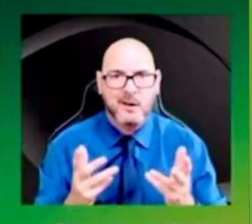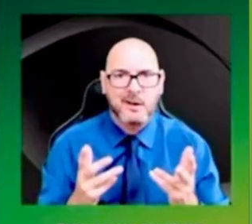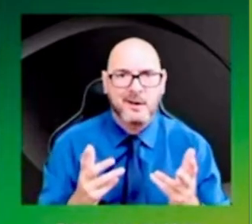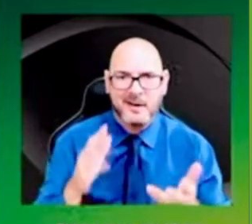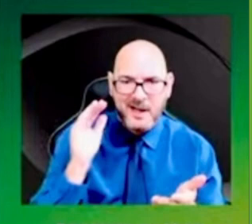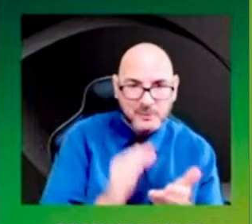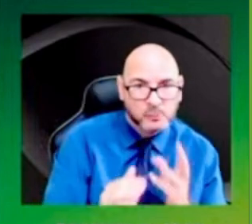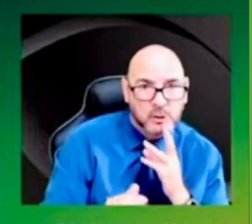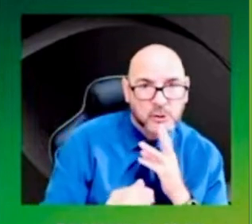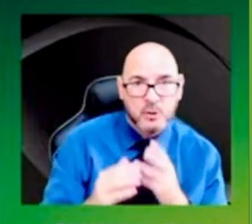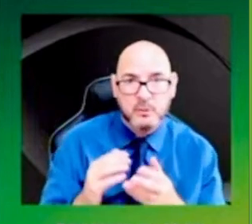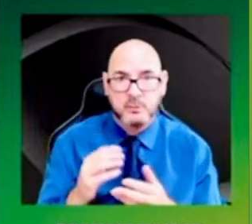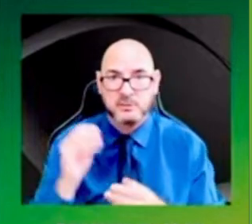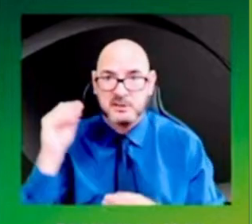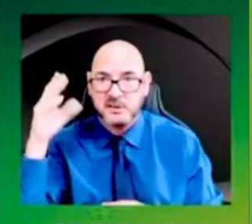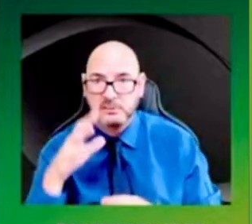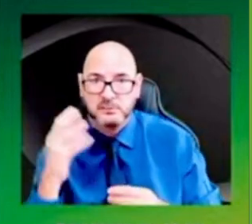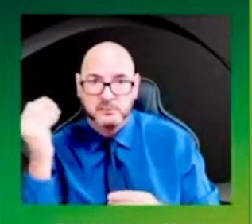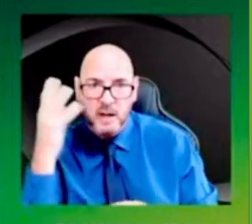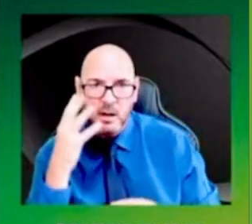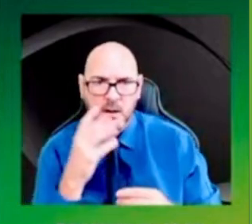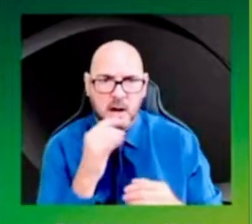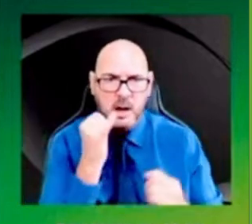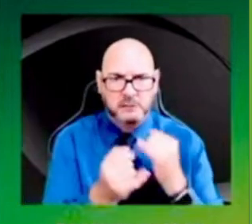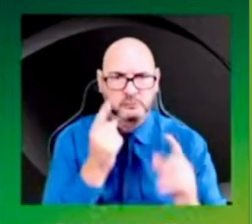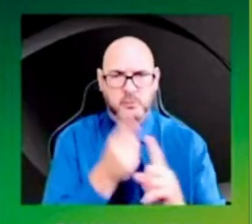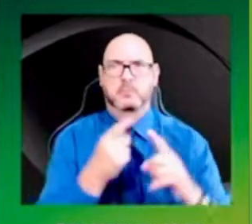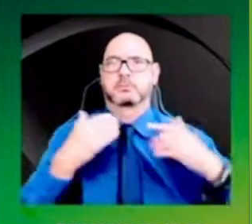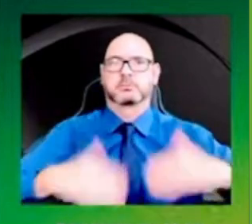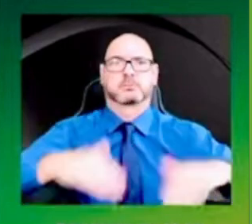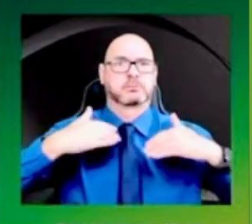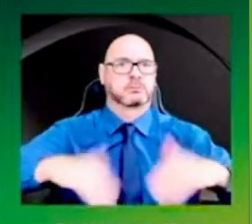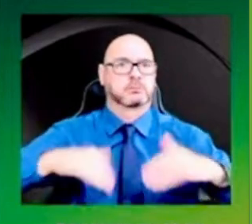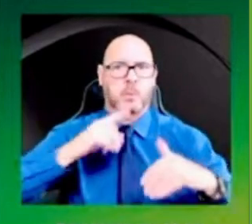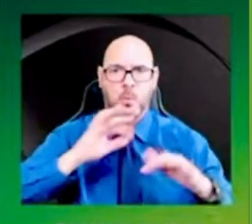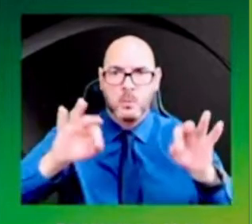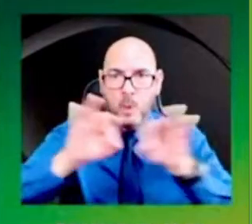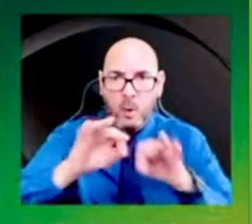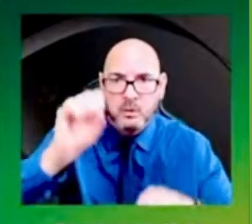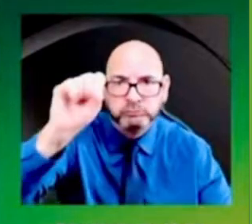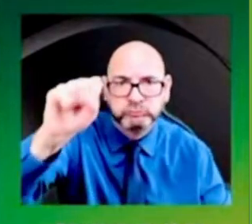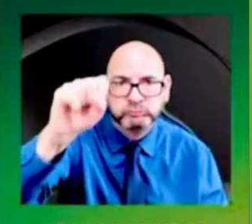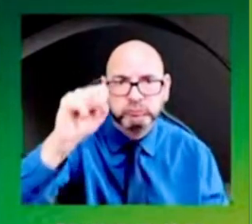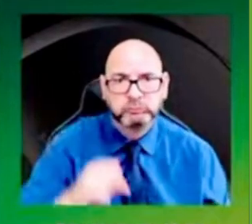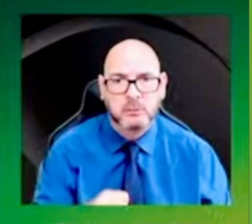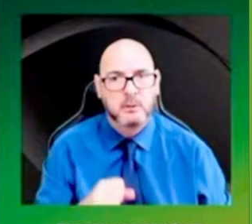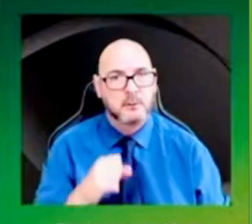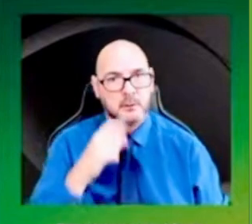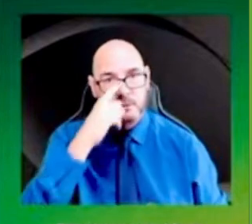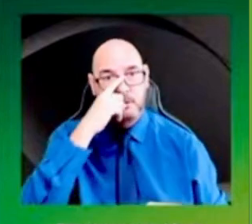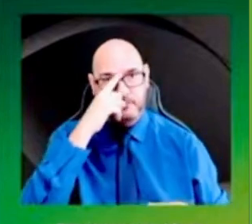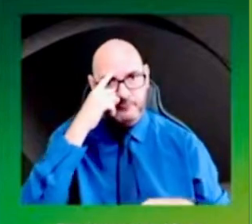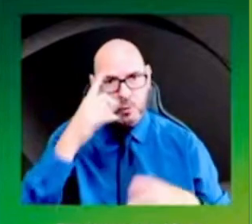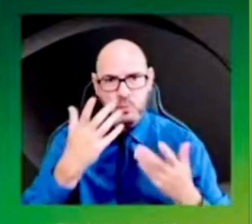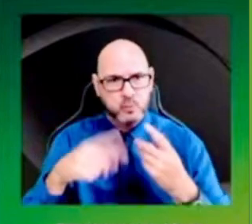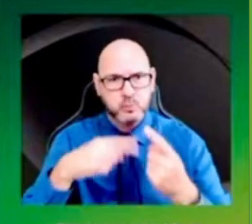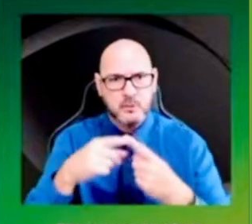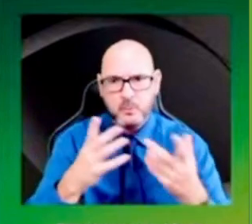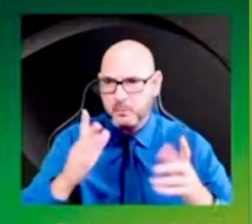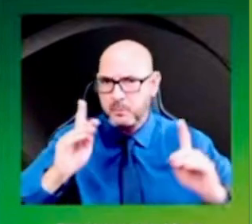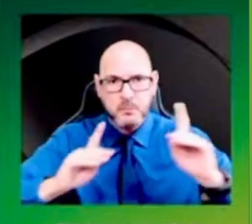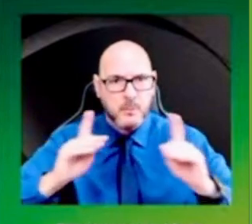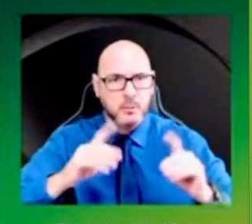a big one in terms of what, when people are connected to the internet, when they are digitally